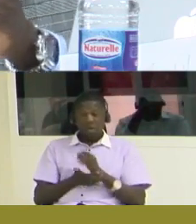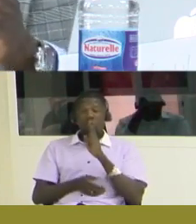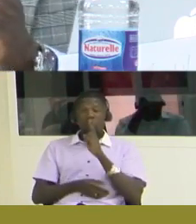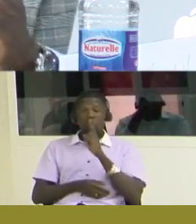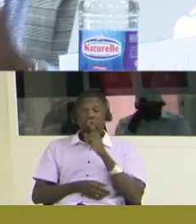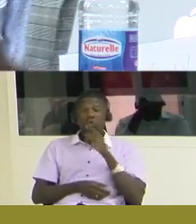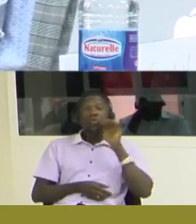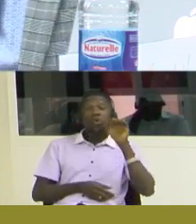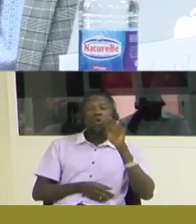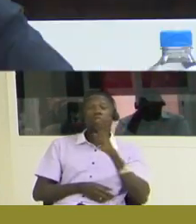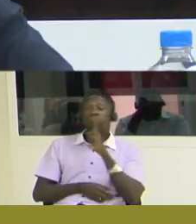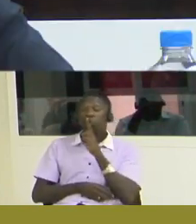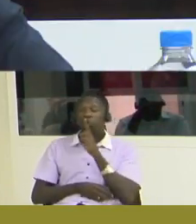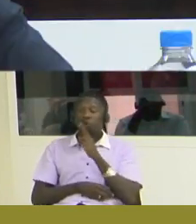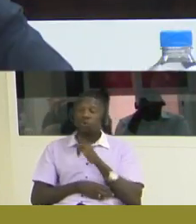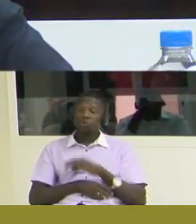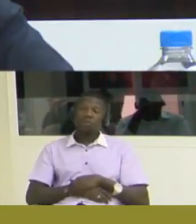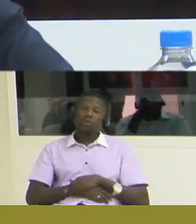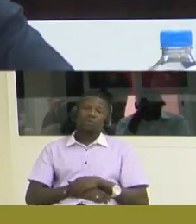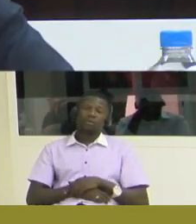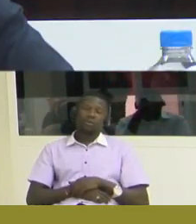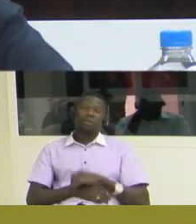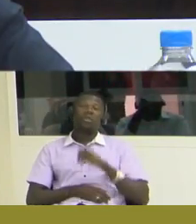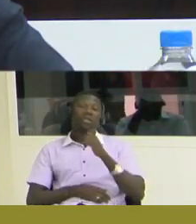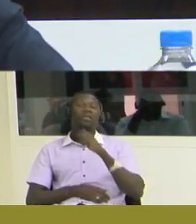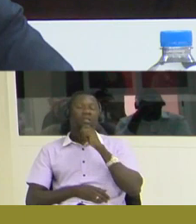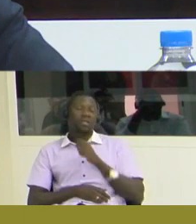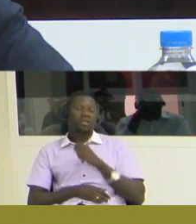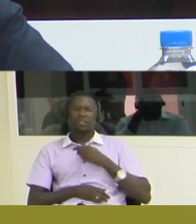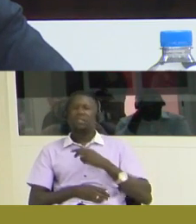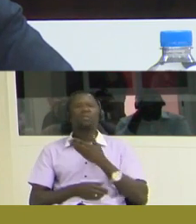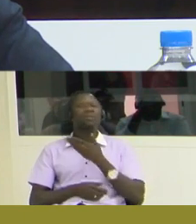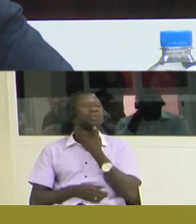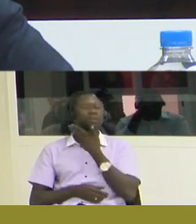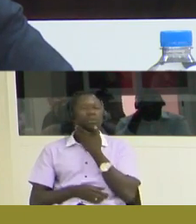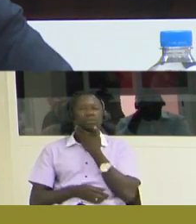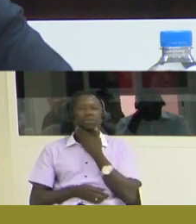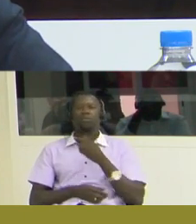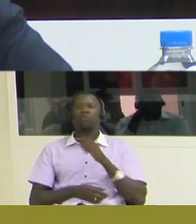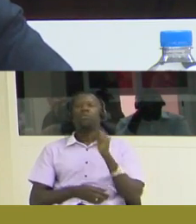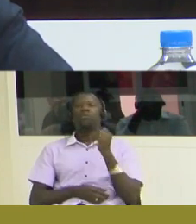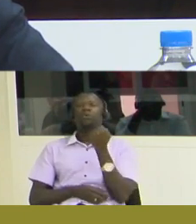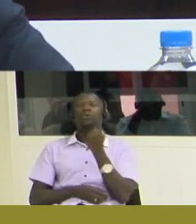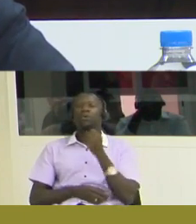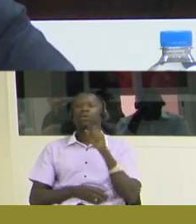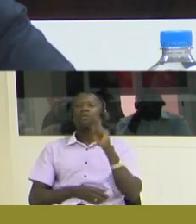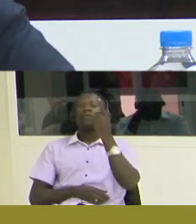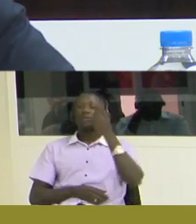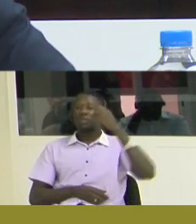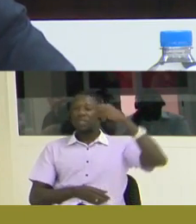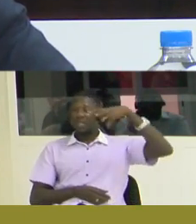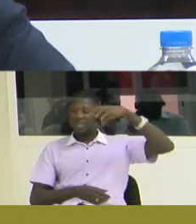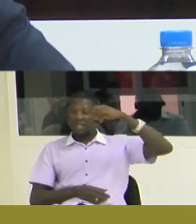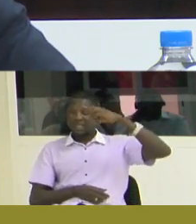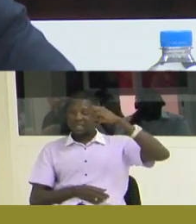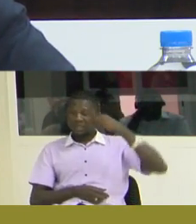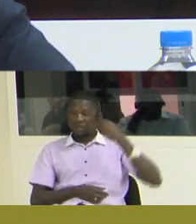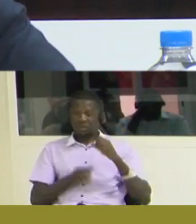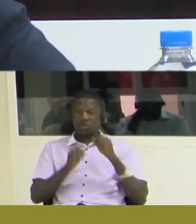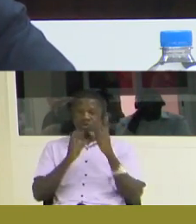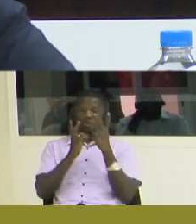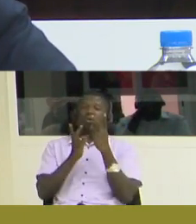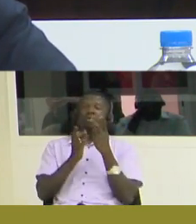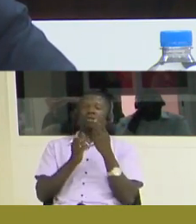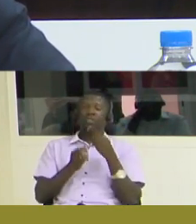yes sir it's that is simple because the first light that comes on is the light is the light of the